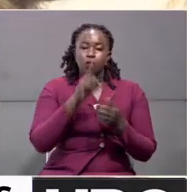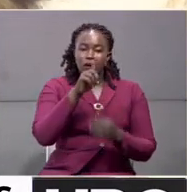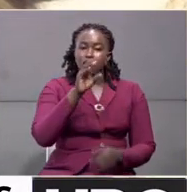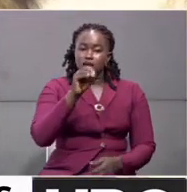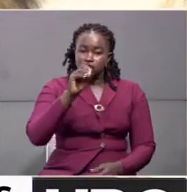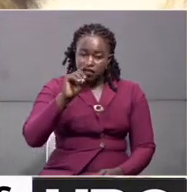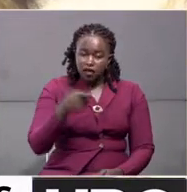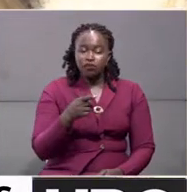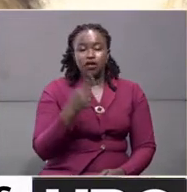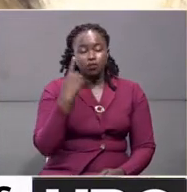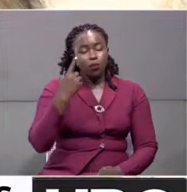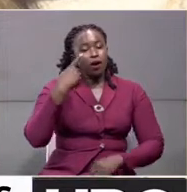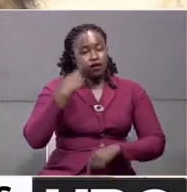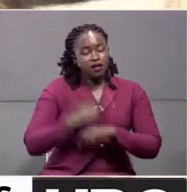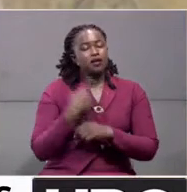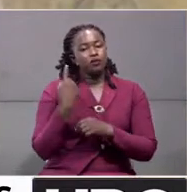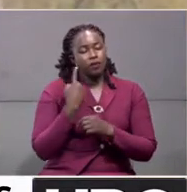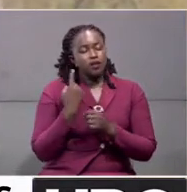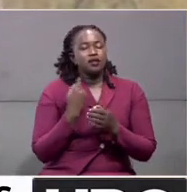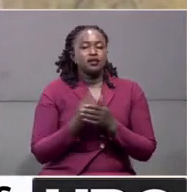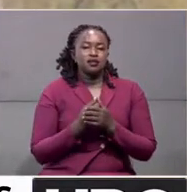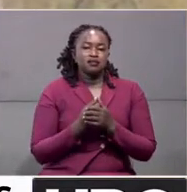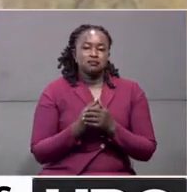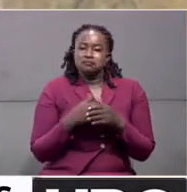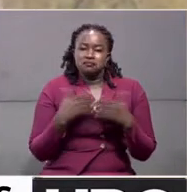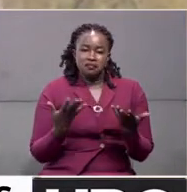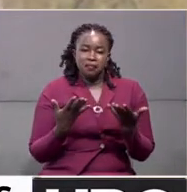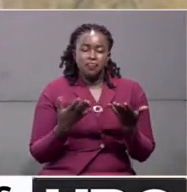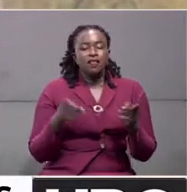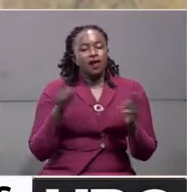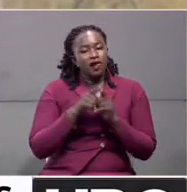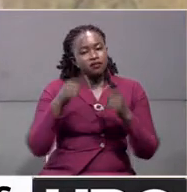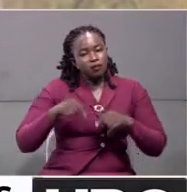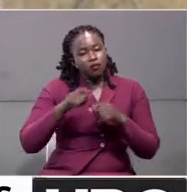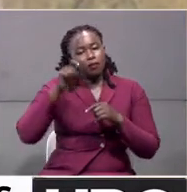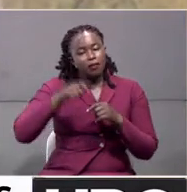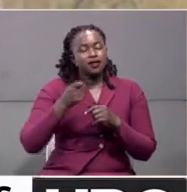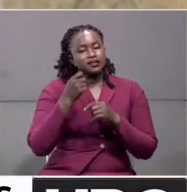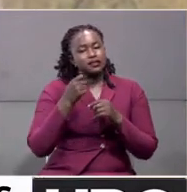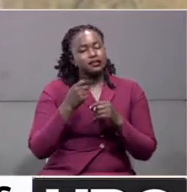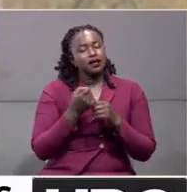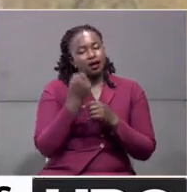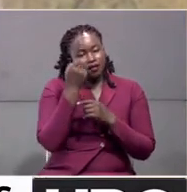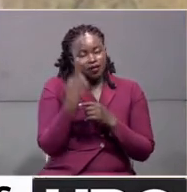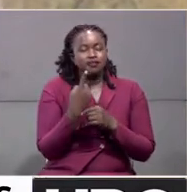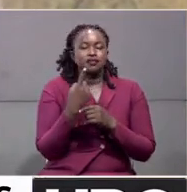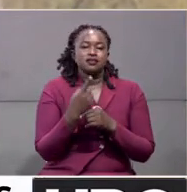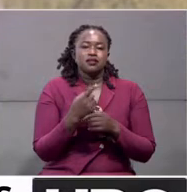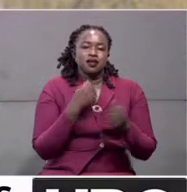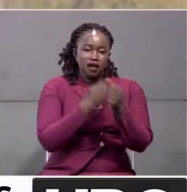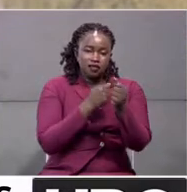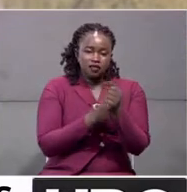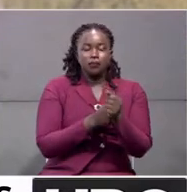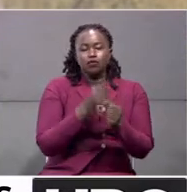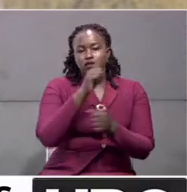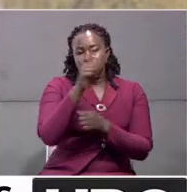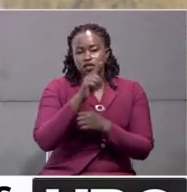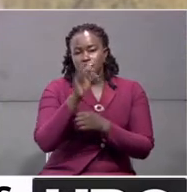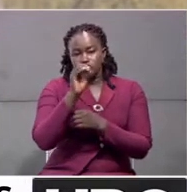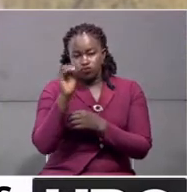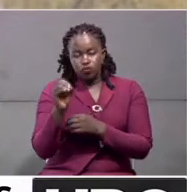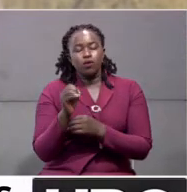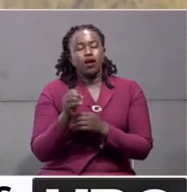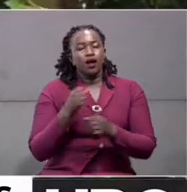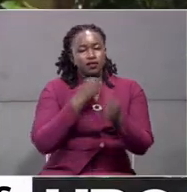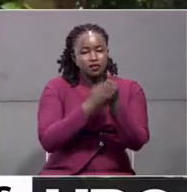day. Really, we need to understand the context and support the zoo and support conservation